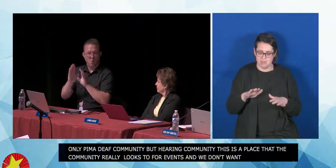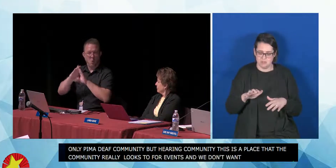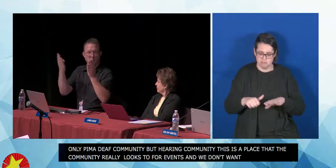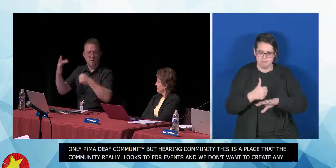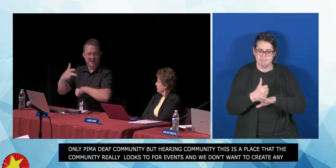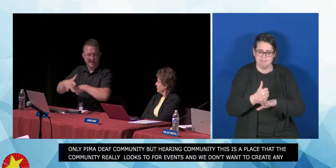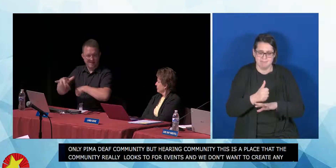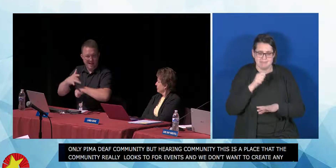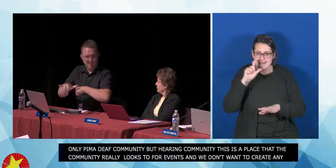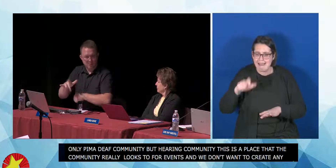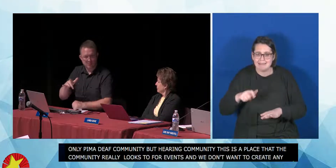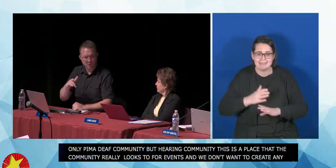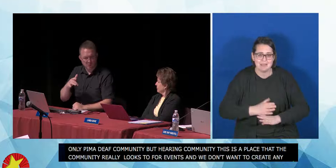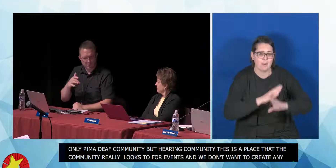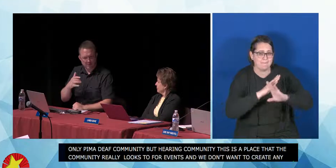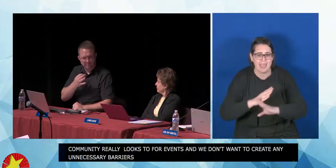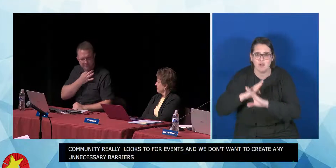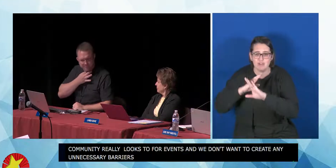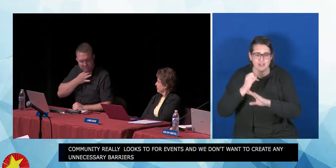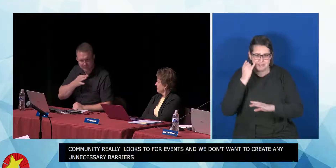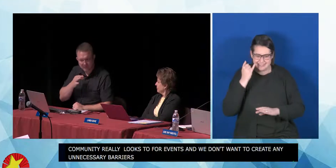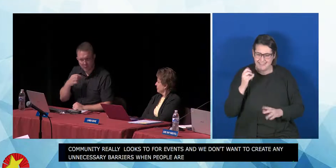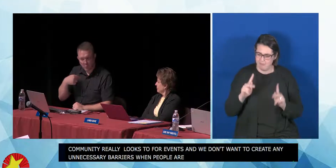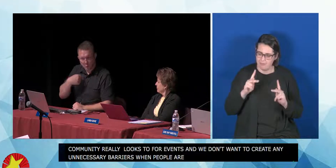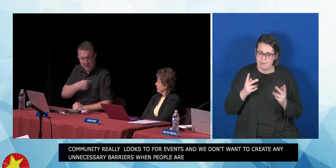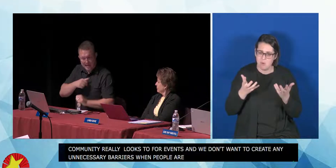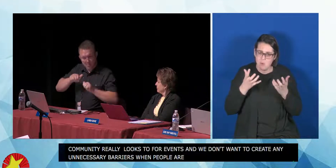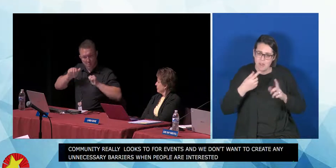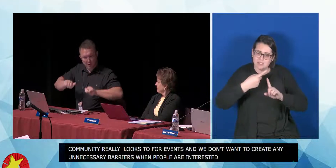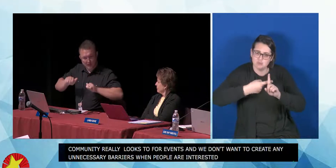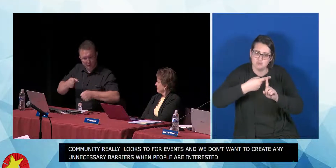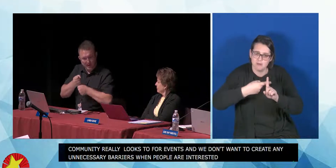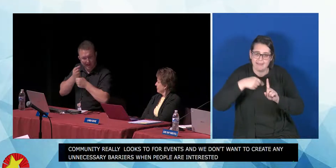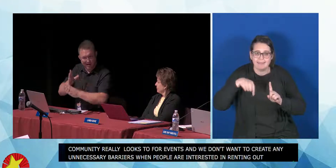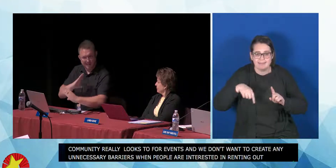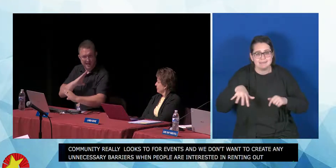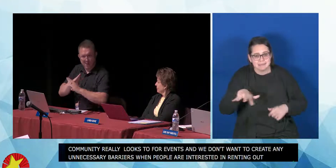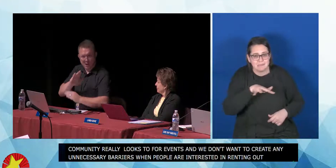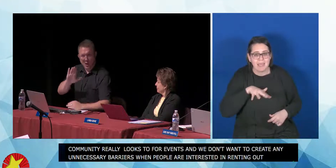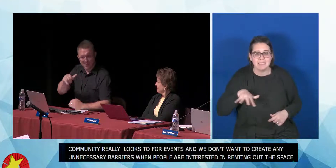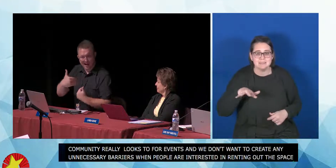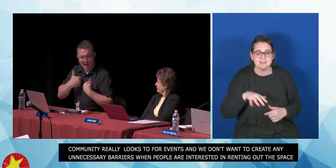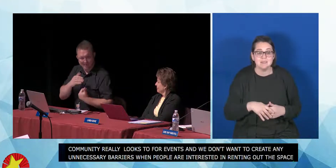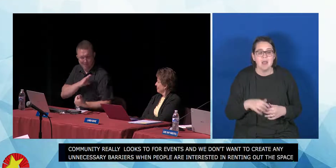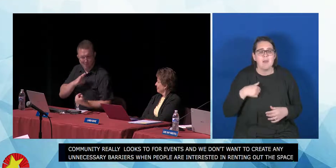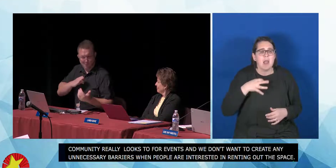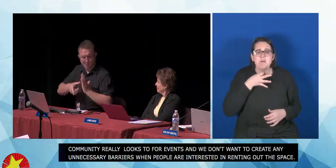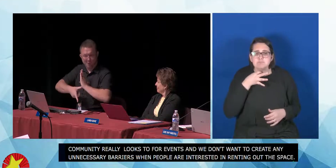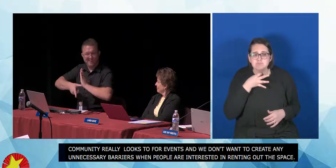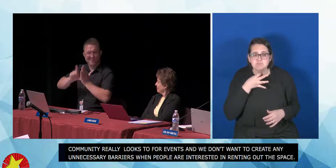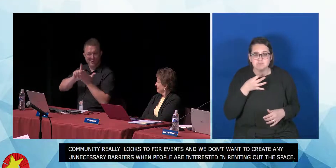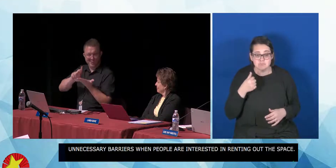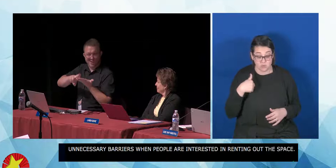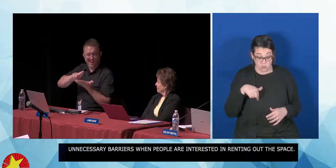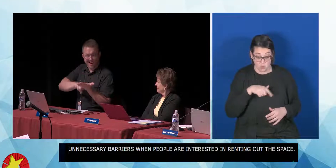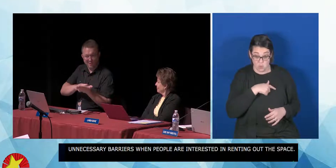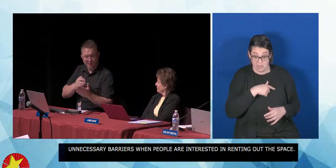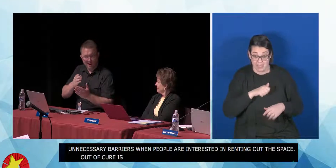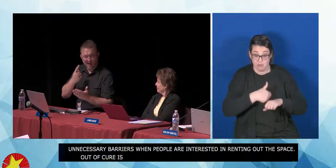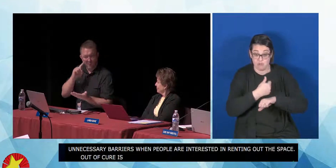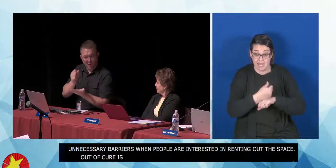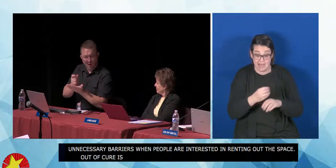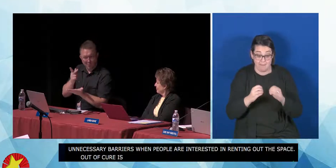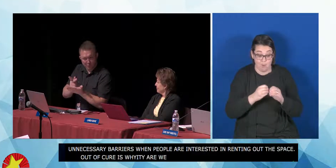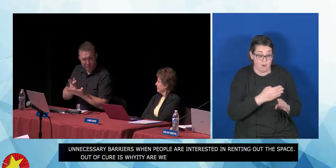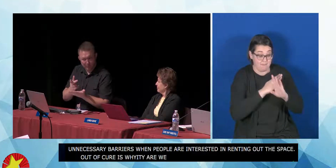barriers when people are interested in renting out the space. Out of curiosity, are we creating more barriers by